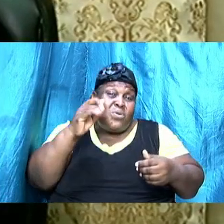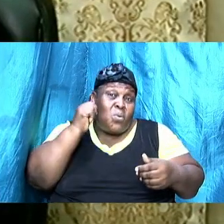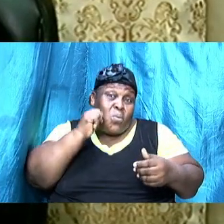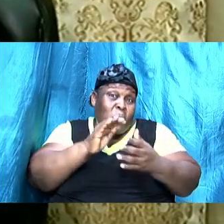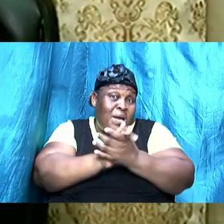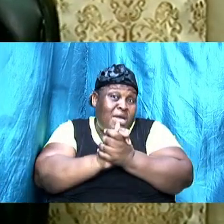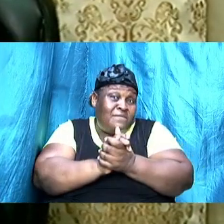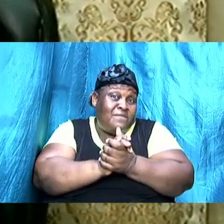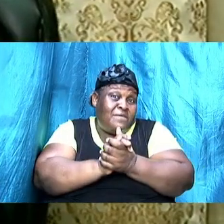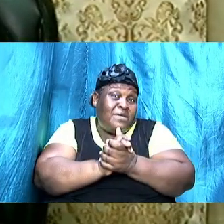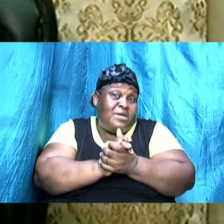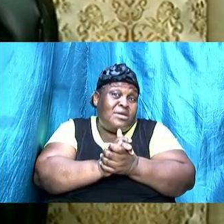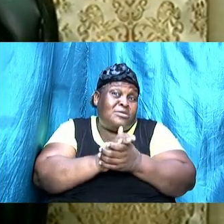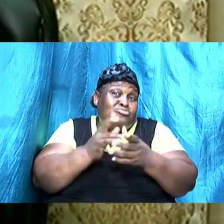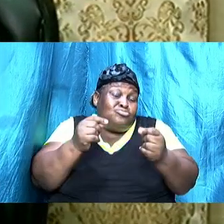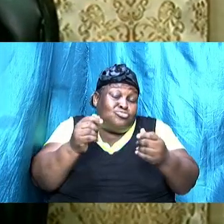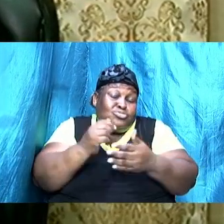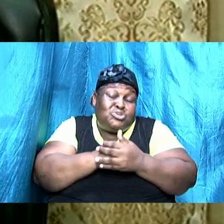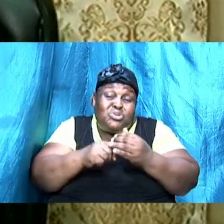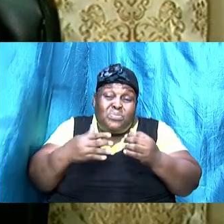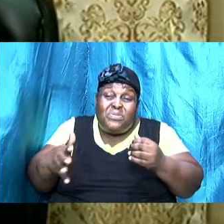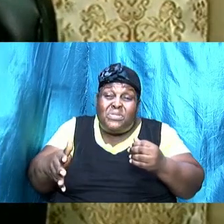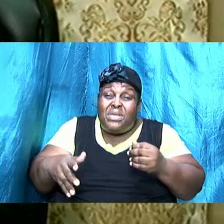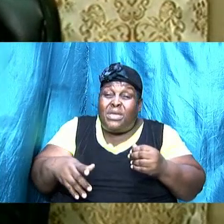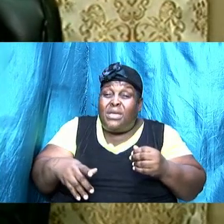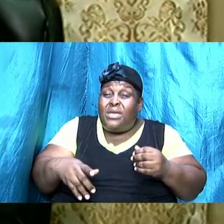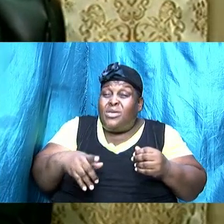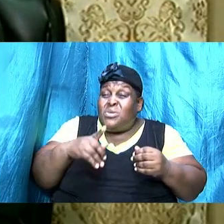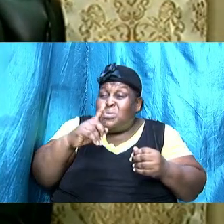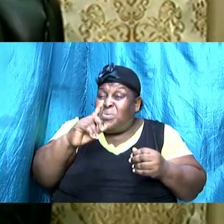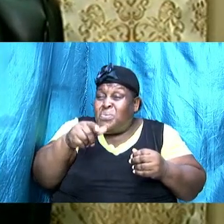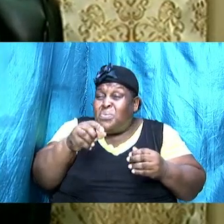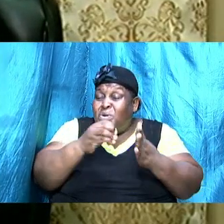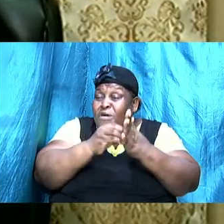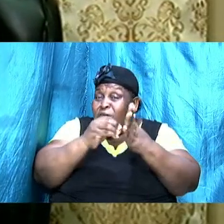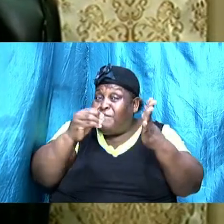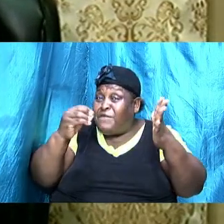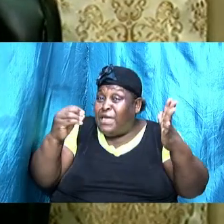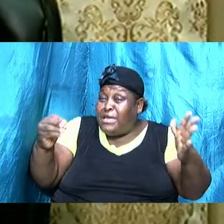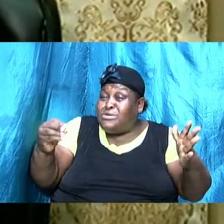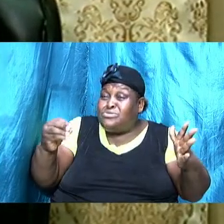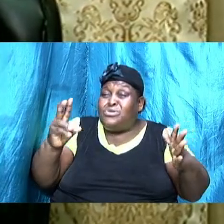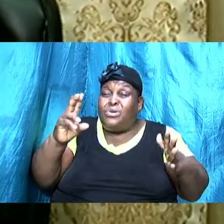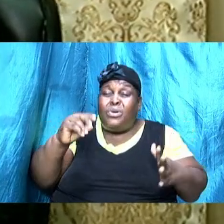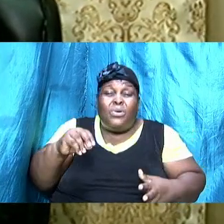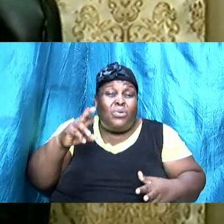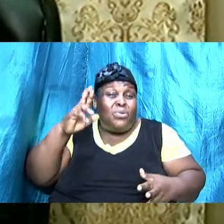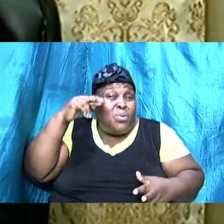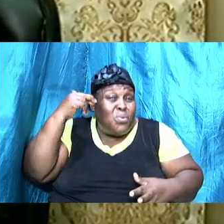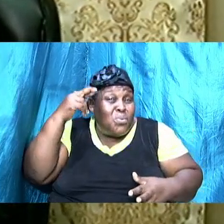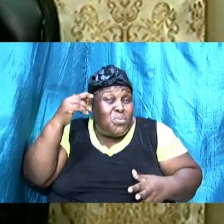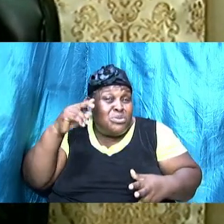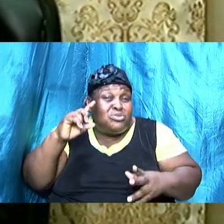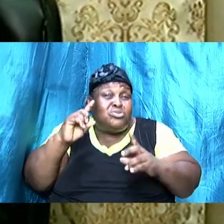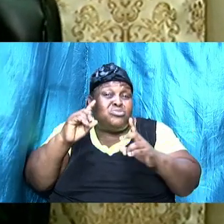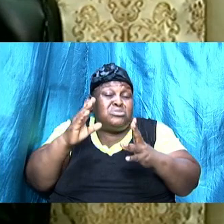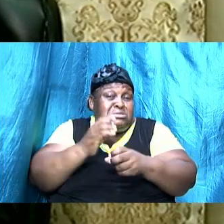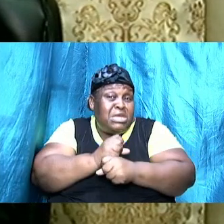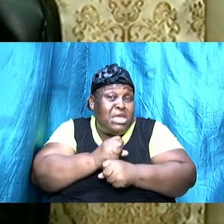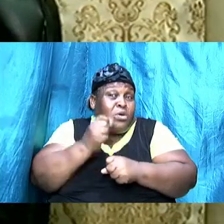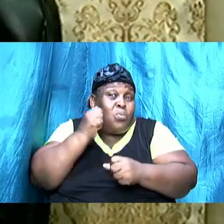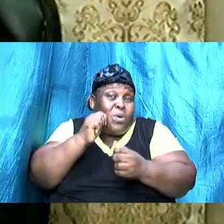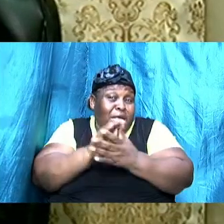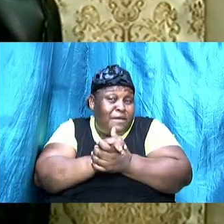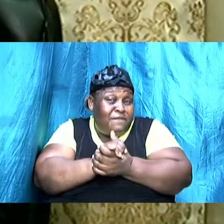something and you are sorely offended, there is no reason to now go and take your